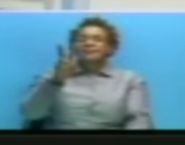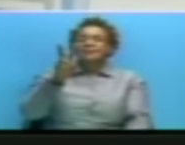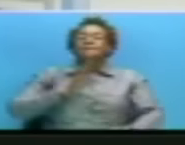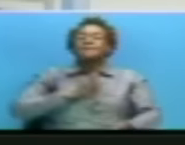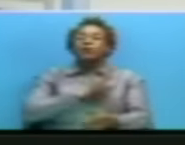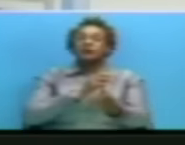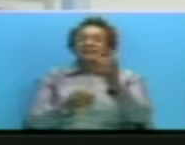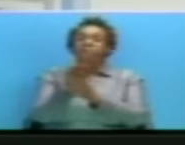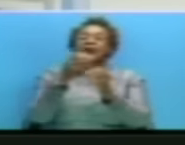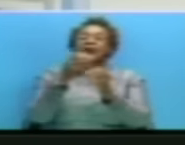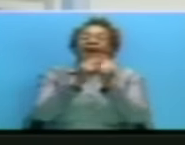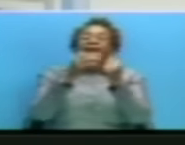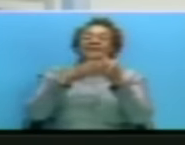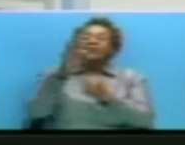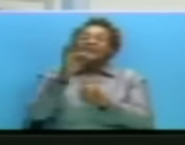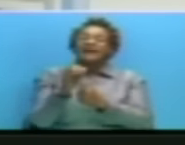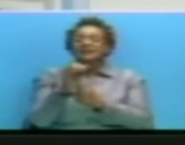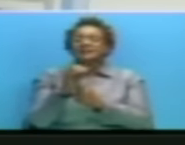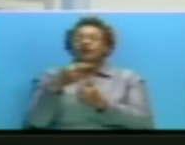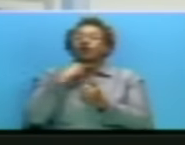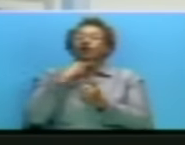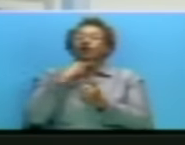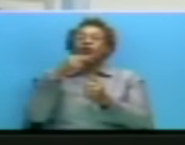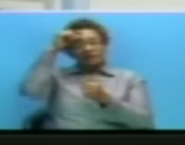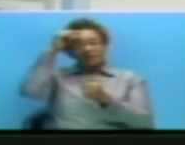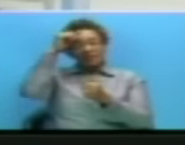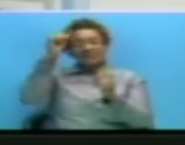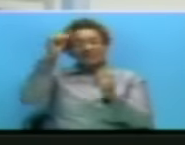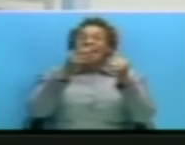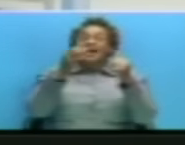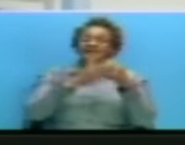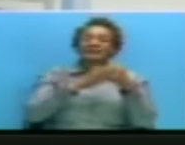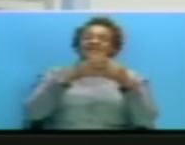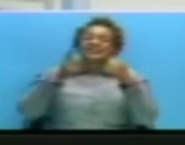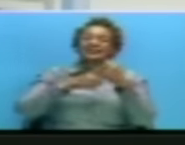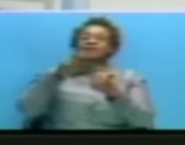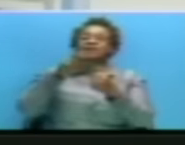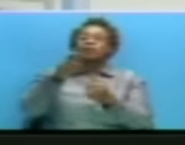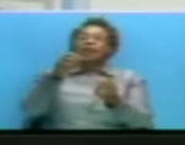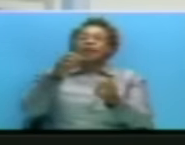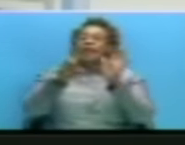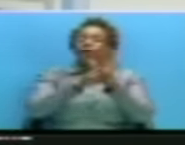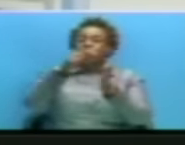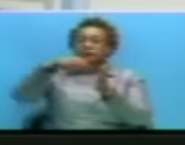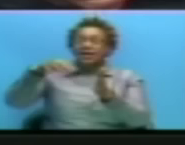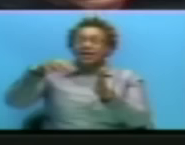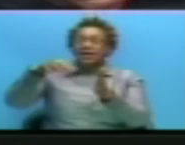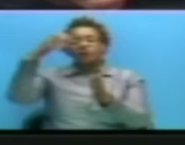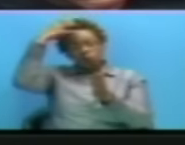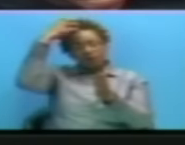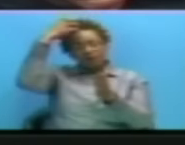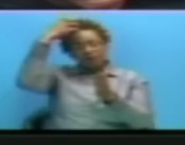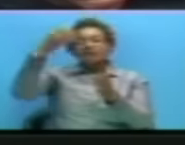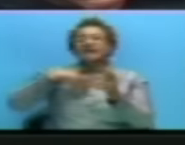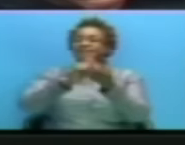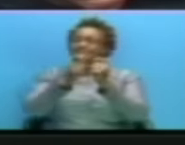established in 1930 by the colonial government. Then in 1962, this law was signed by the Queen. It has gone through various